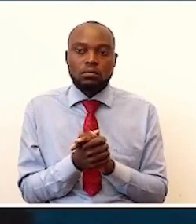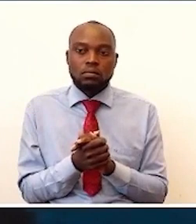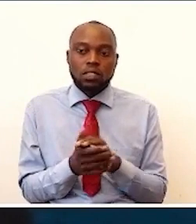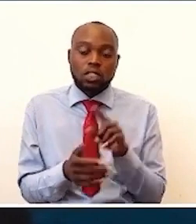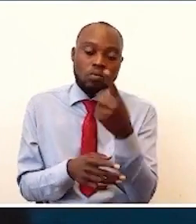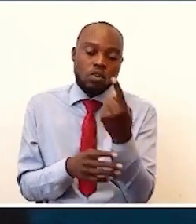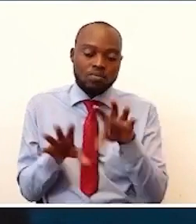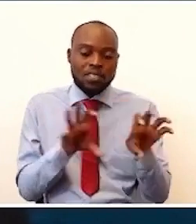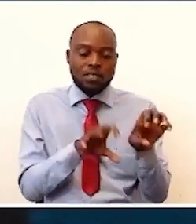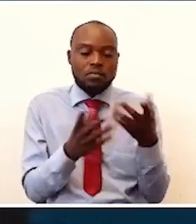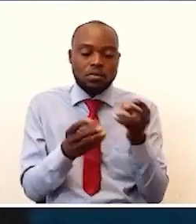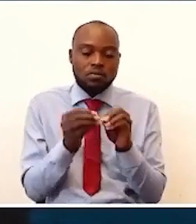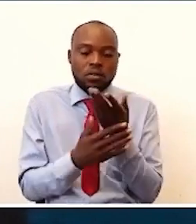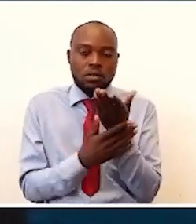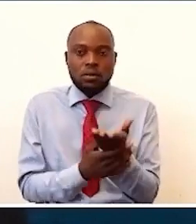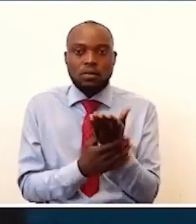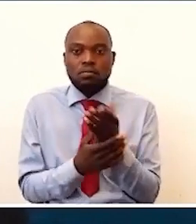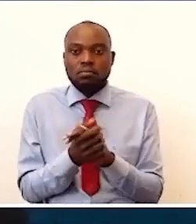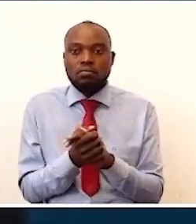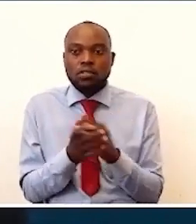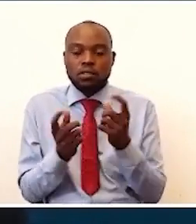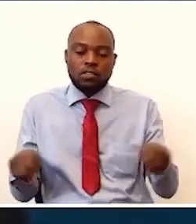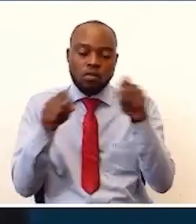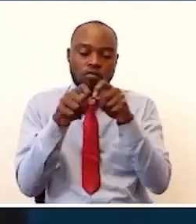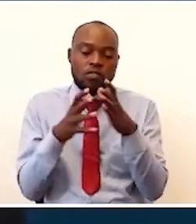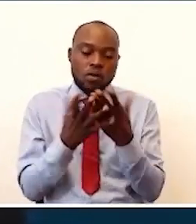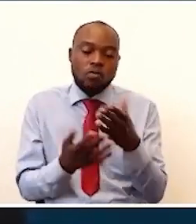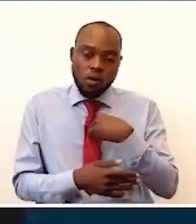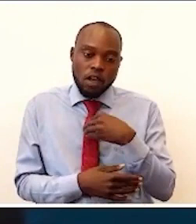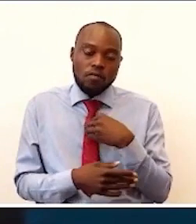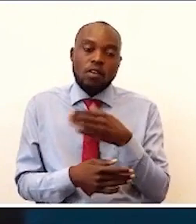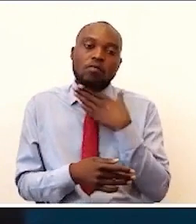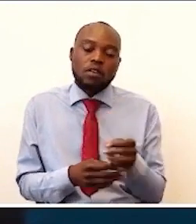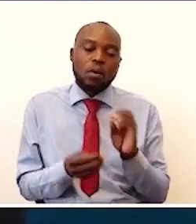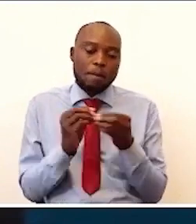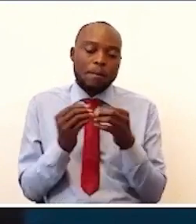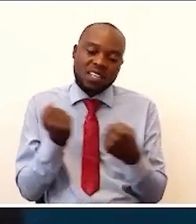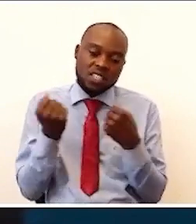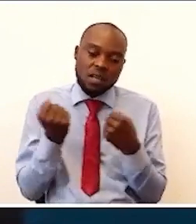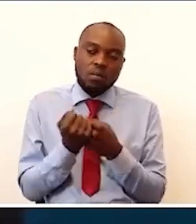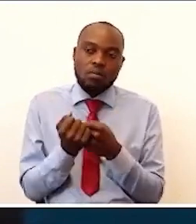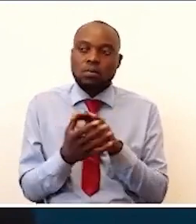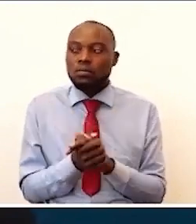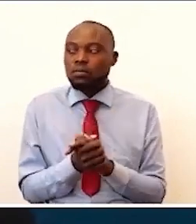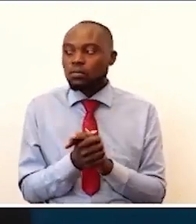is increasingly becoming important is for us to support government in